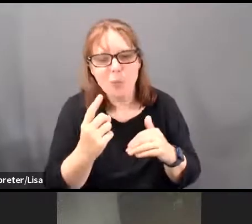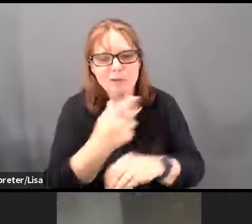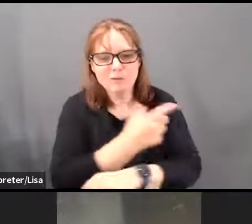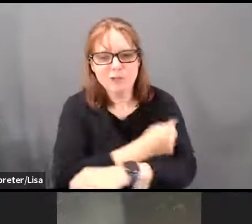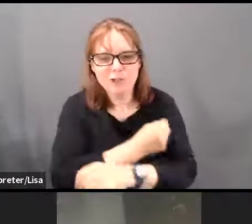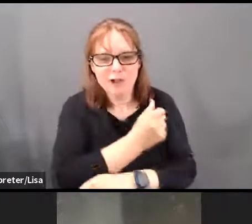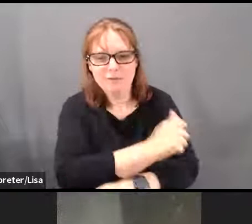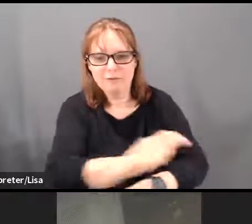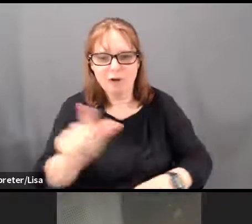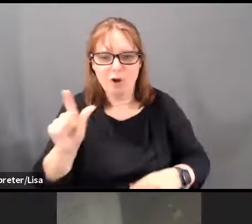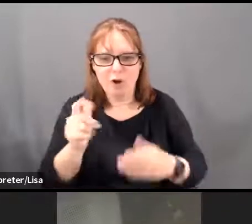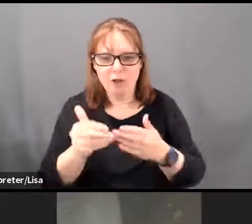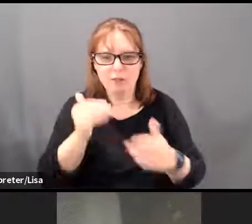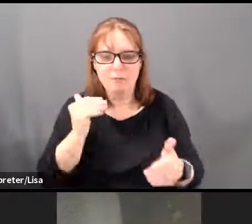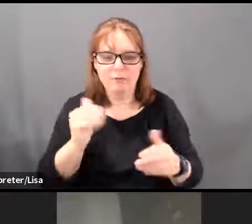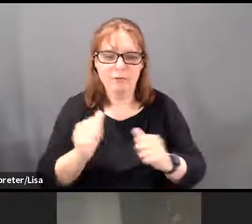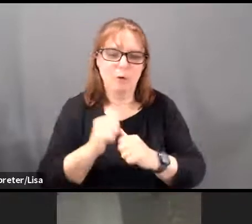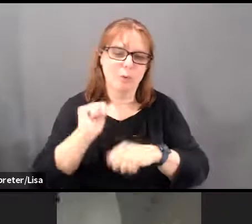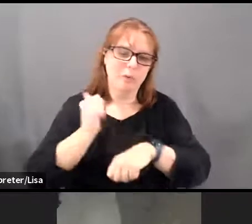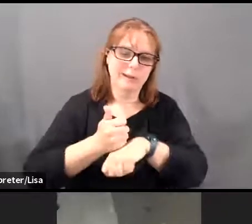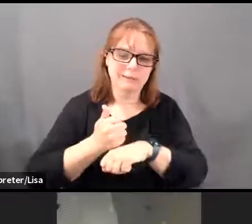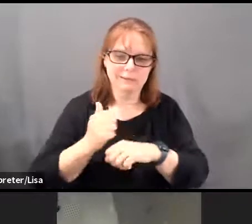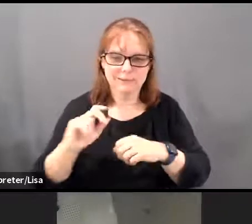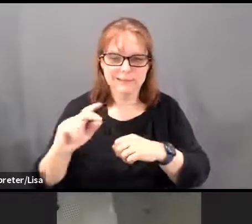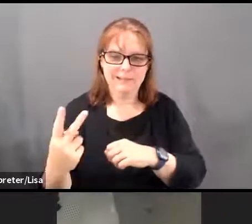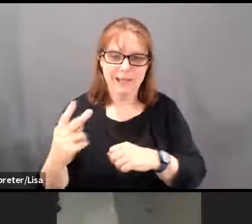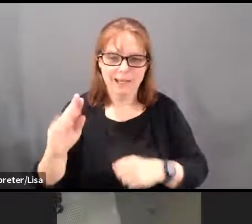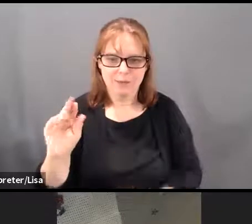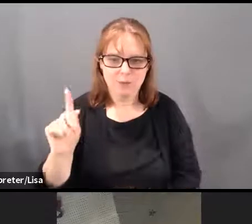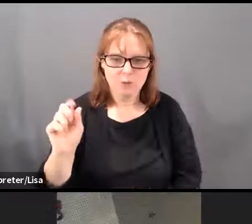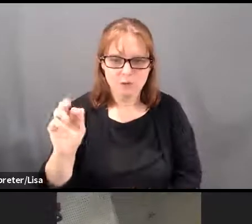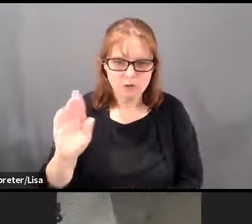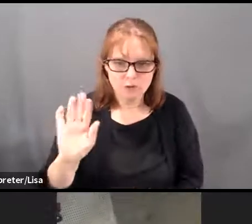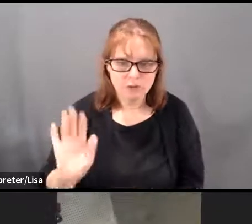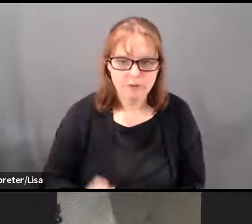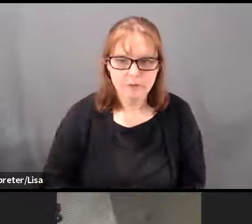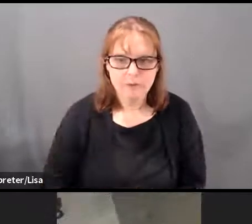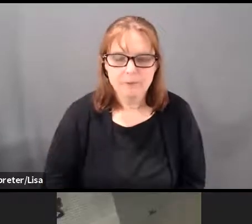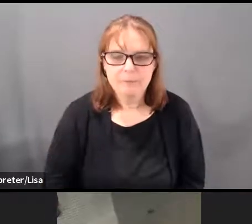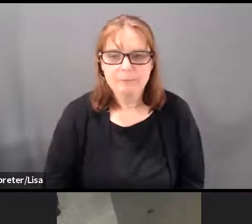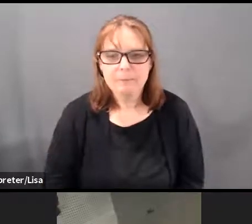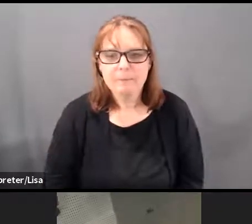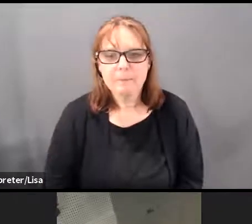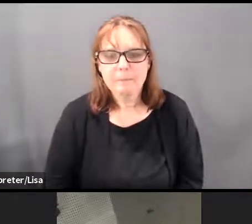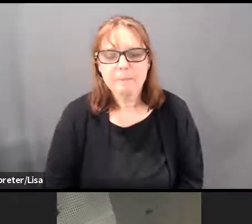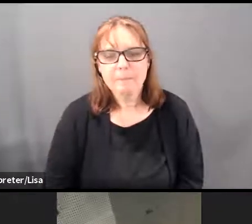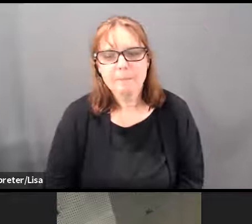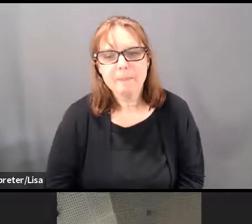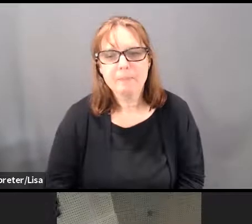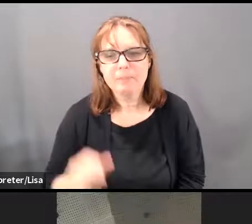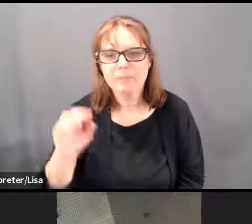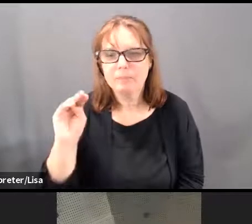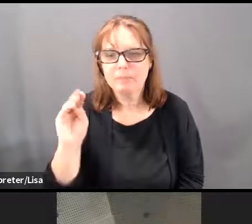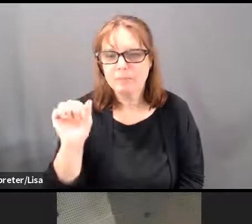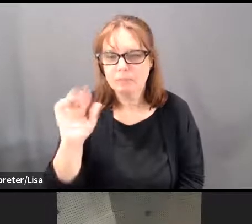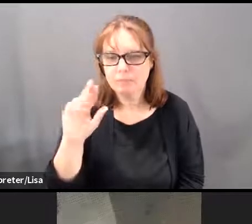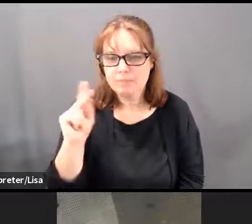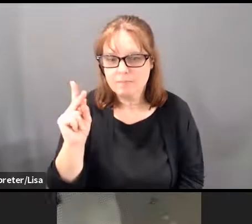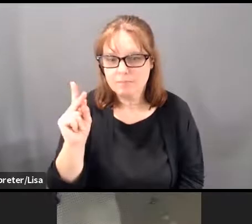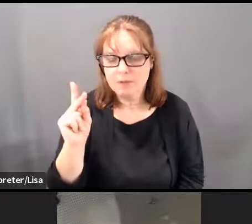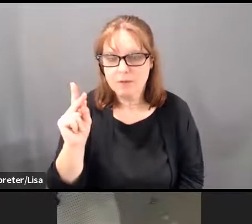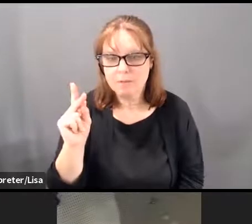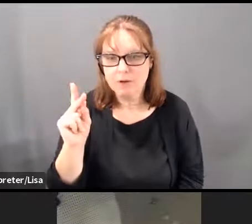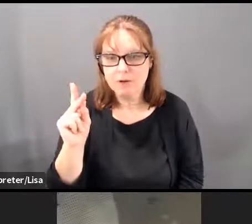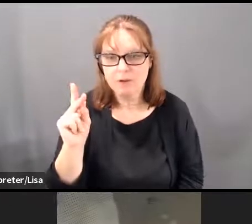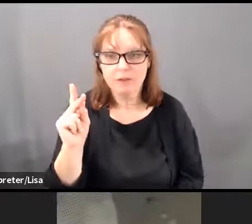right. Very, very good. And you kind of just maybe answered this question a little bit, I'm not sure, but this is a question that I've